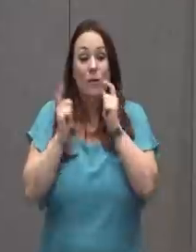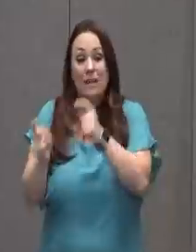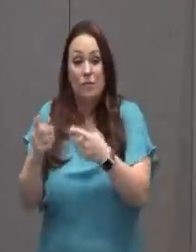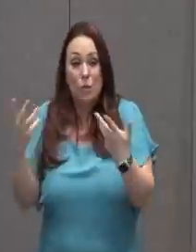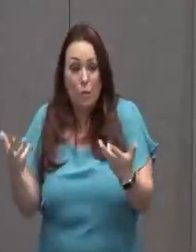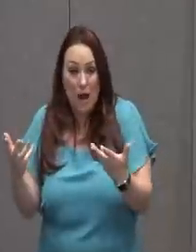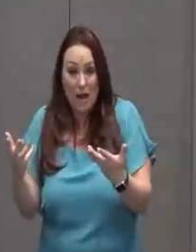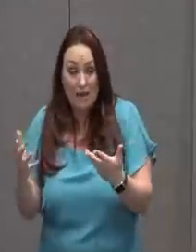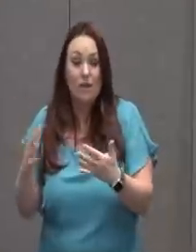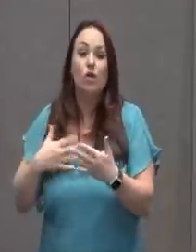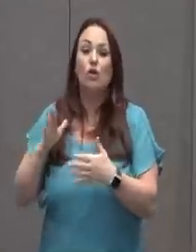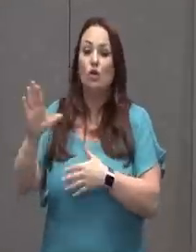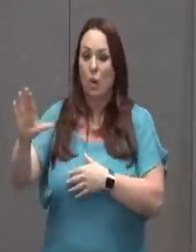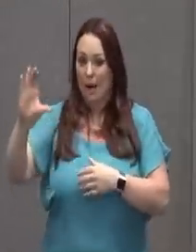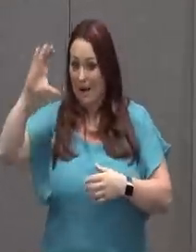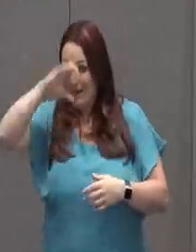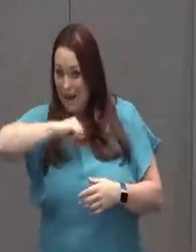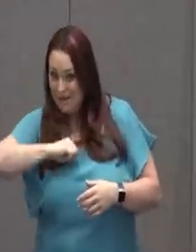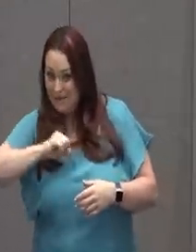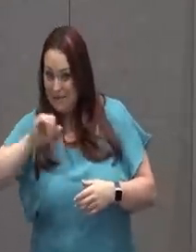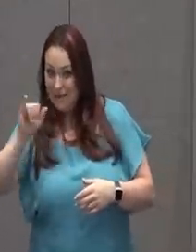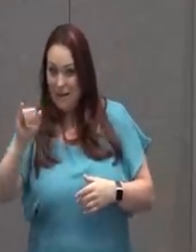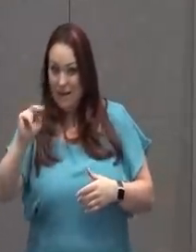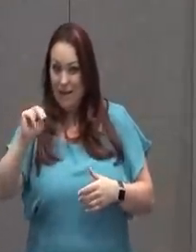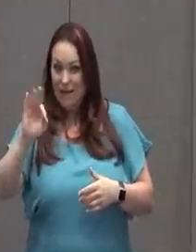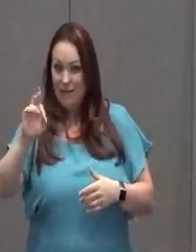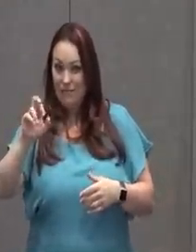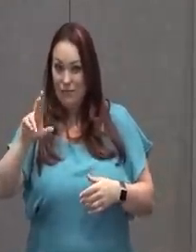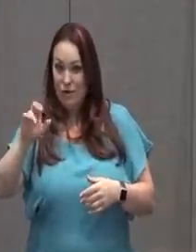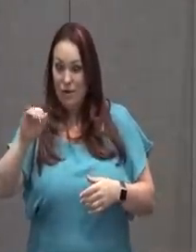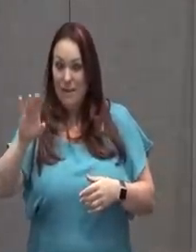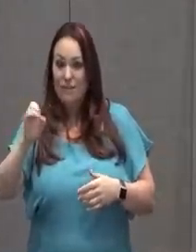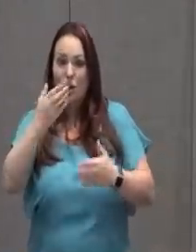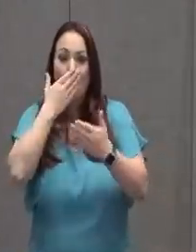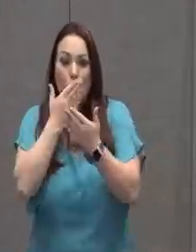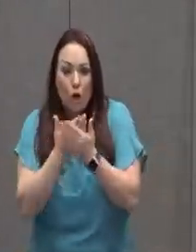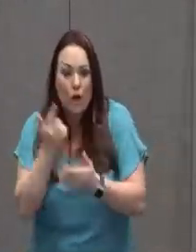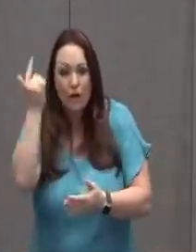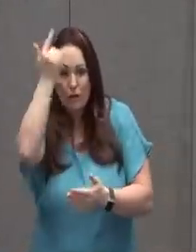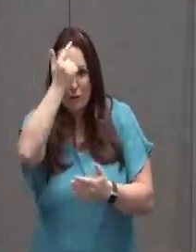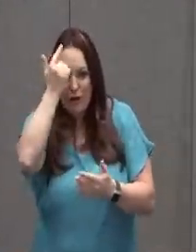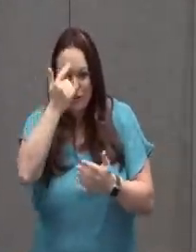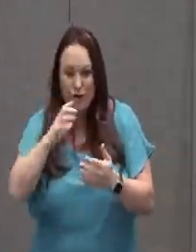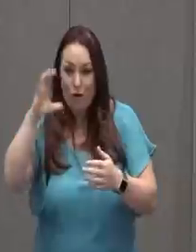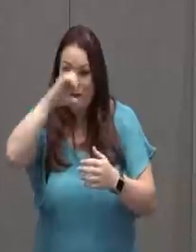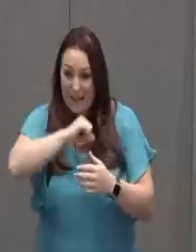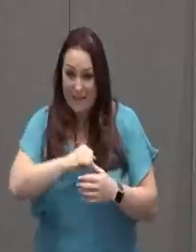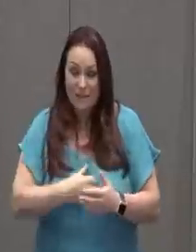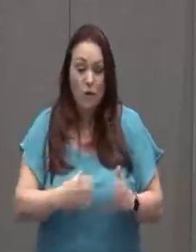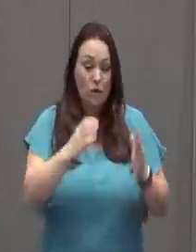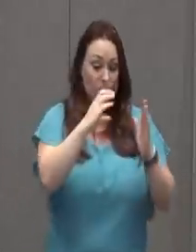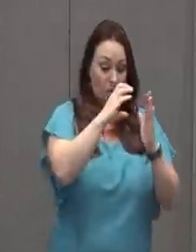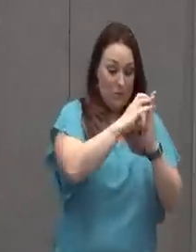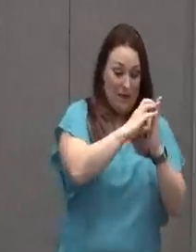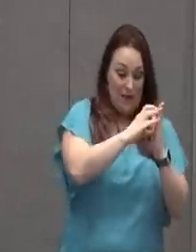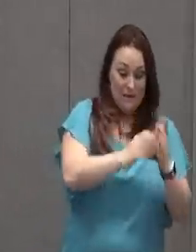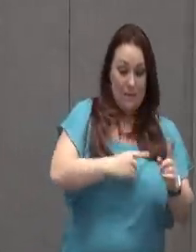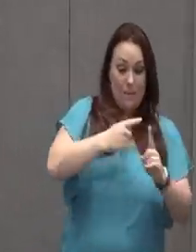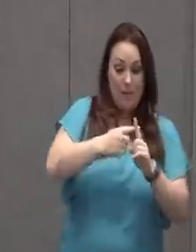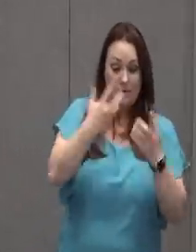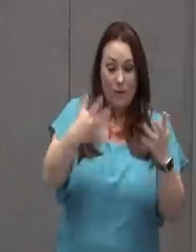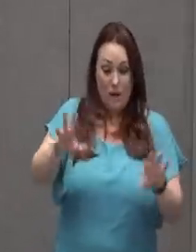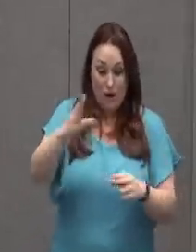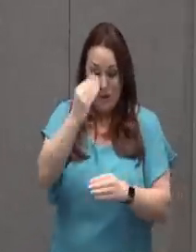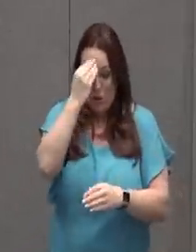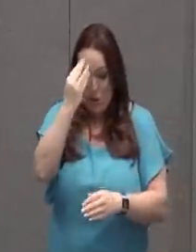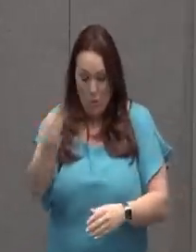can guess, a good logical guess. I get it now. So text evidence plus my schema will help me figure